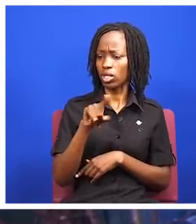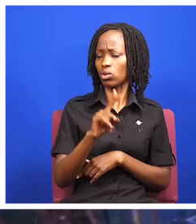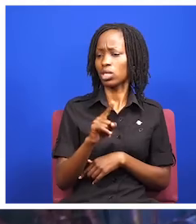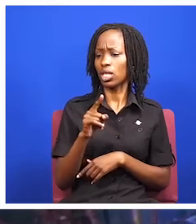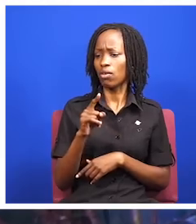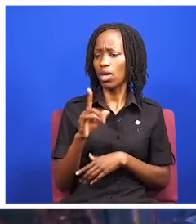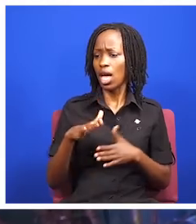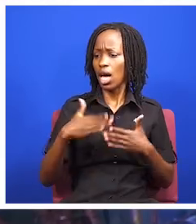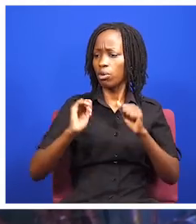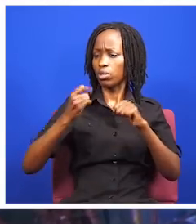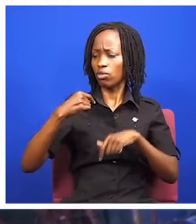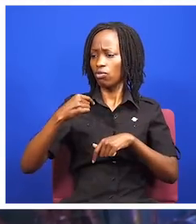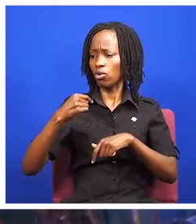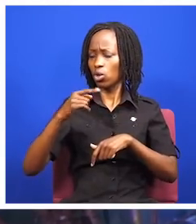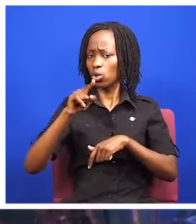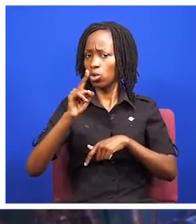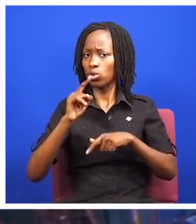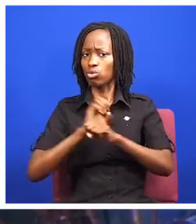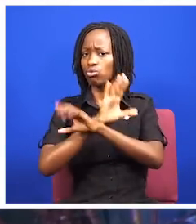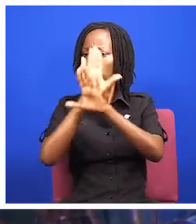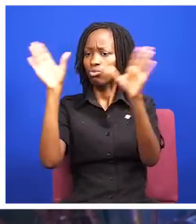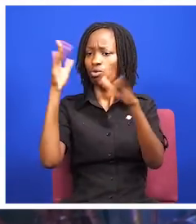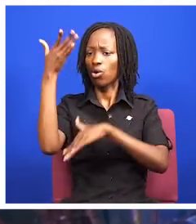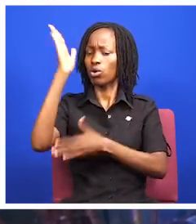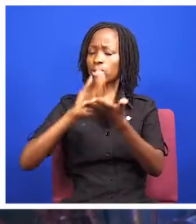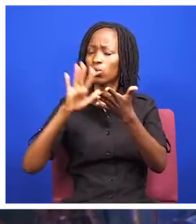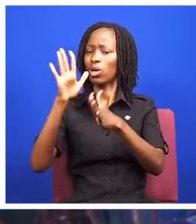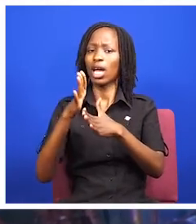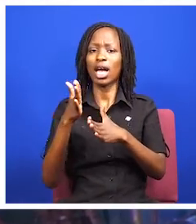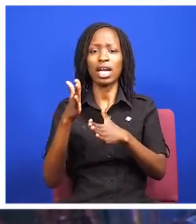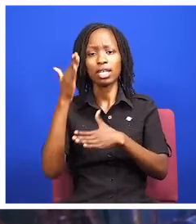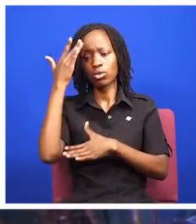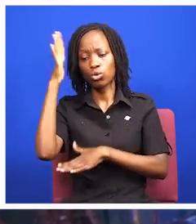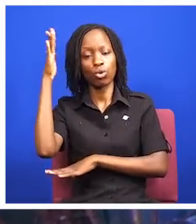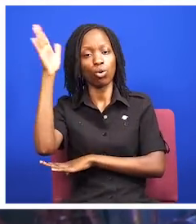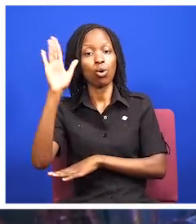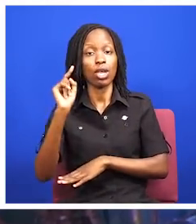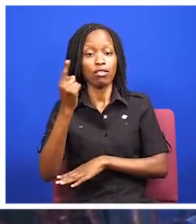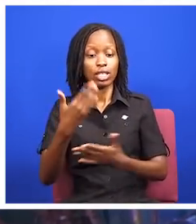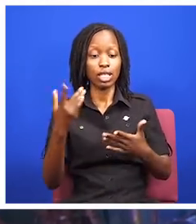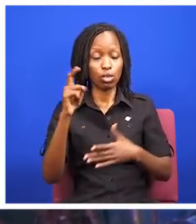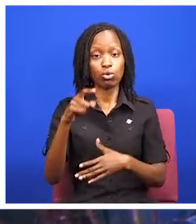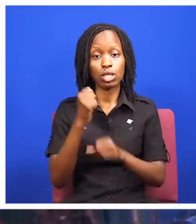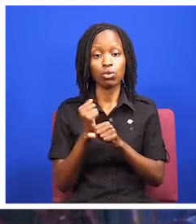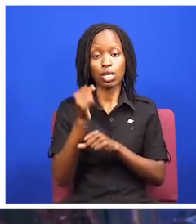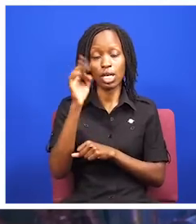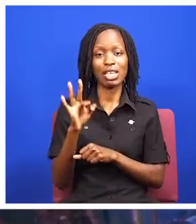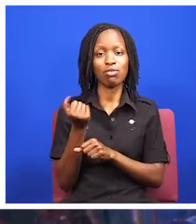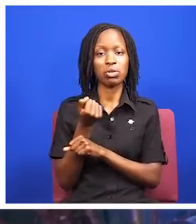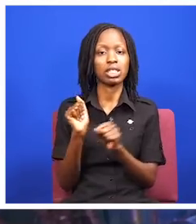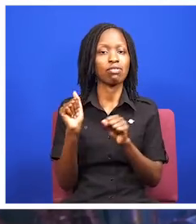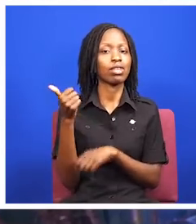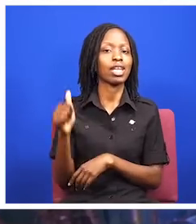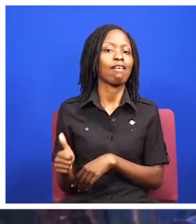so how then can I radiate God's glory and I don't know Him? The first step that you have to take in your life, if you have never given